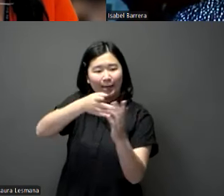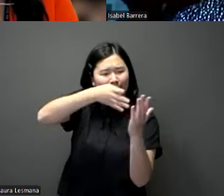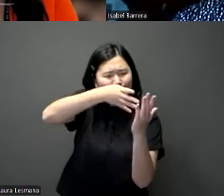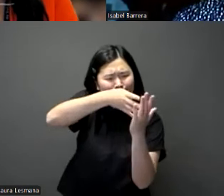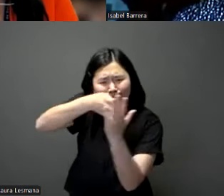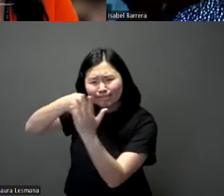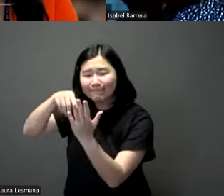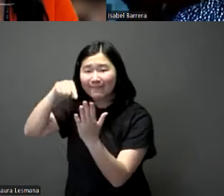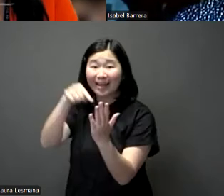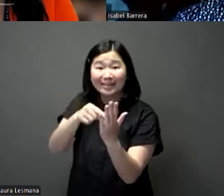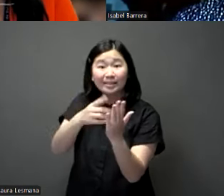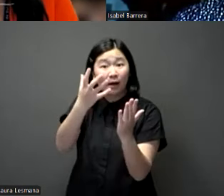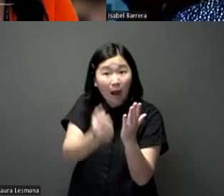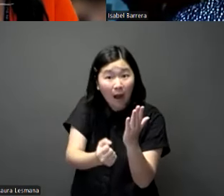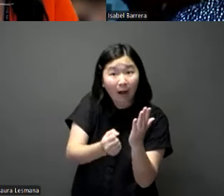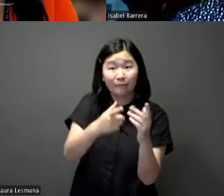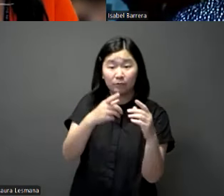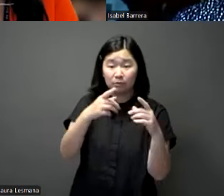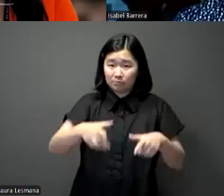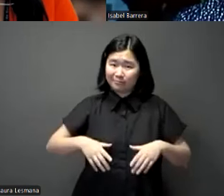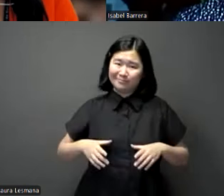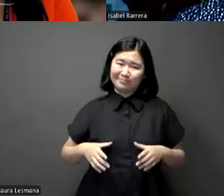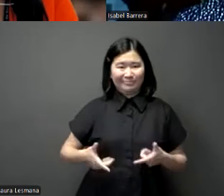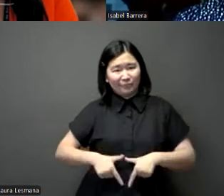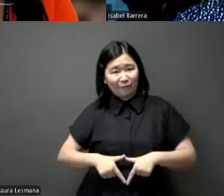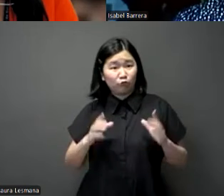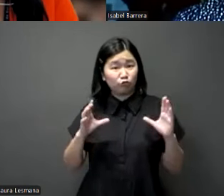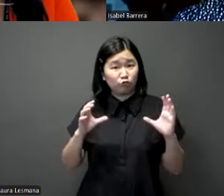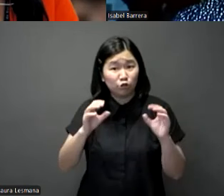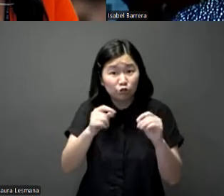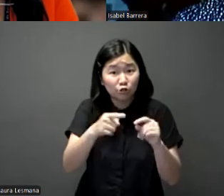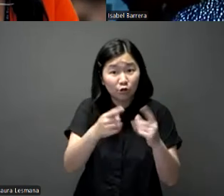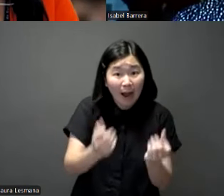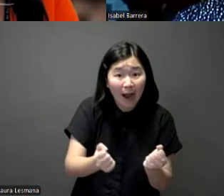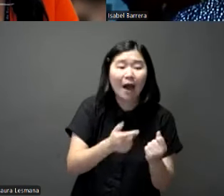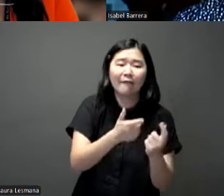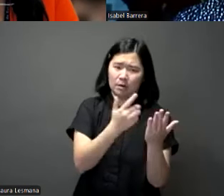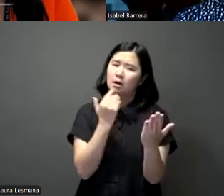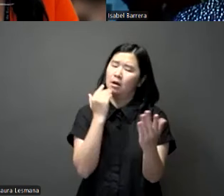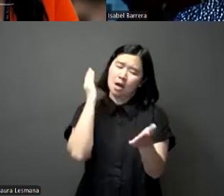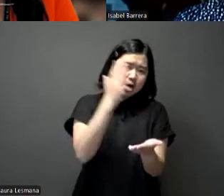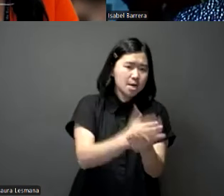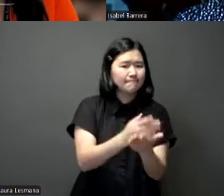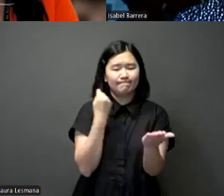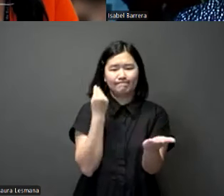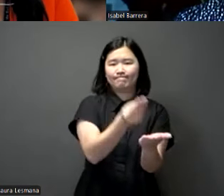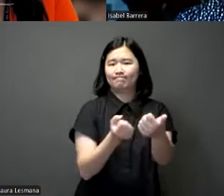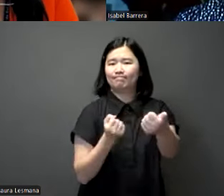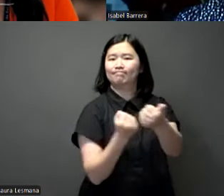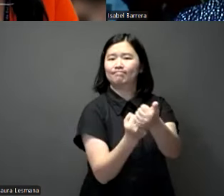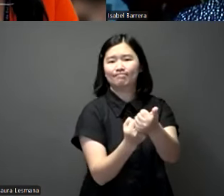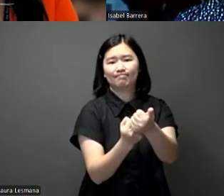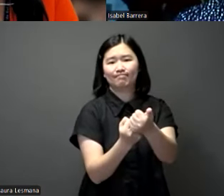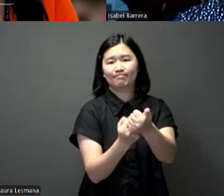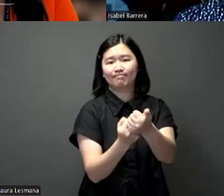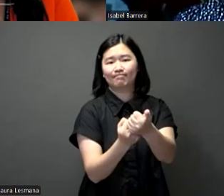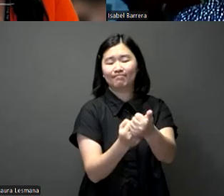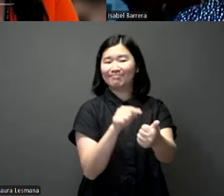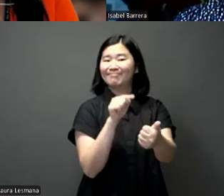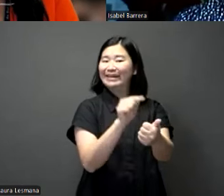radiotherapy or other forms of therapy, which means having financial protection quality along several